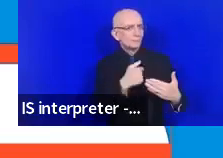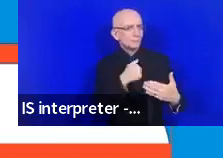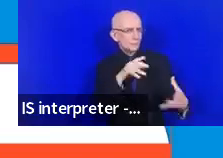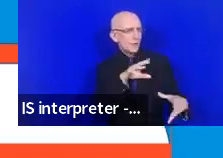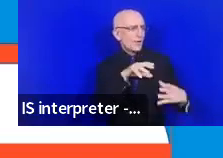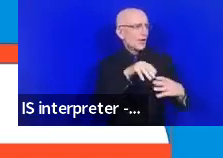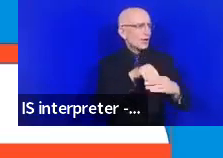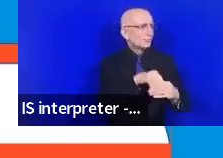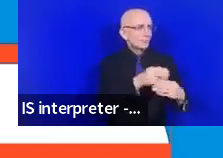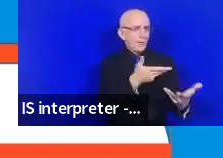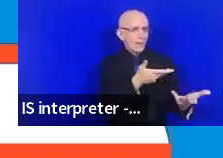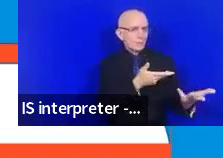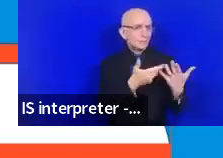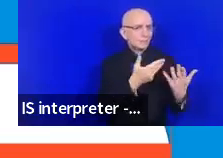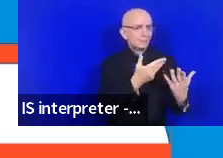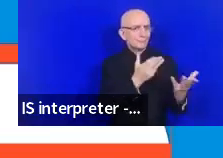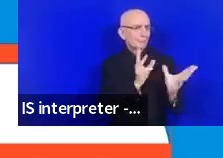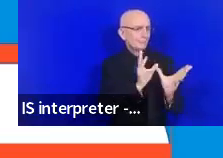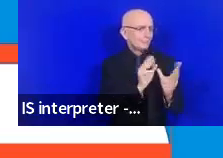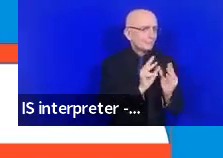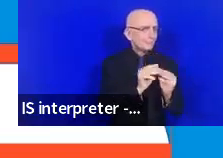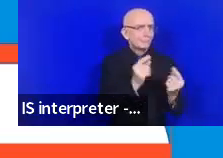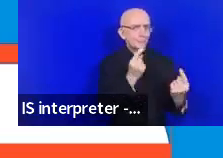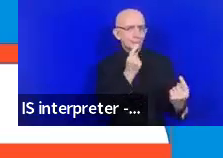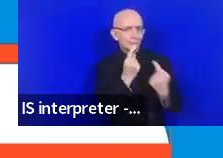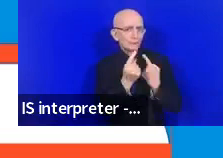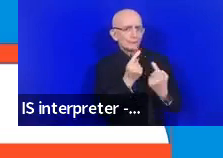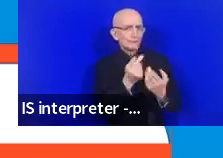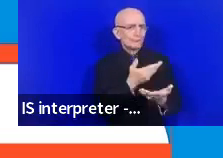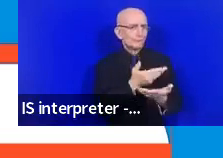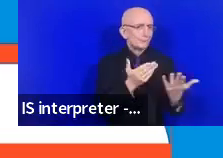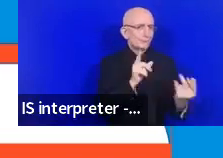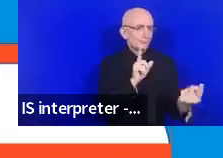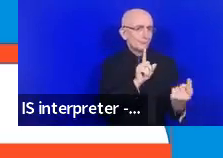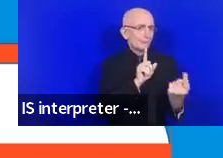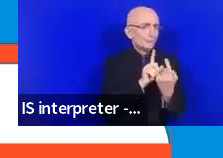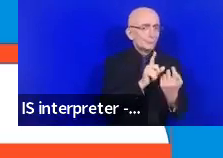in virtual events, in advocacy spaces.